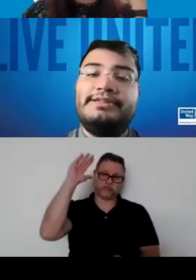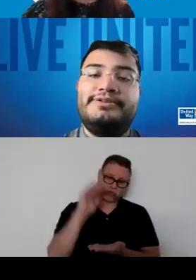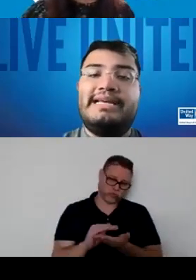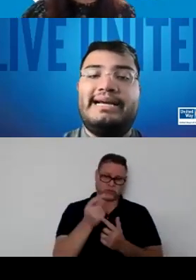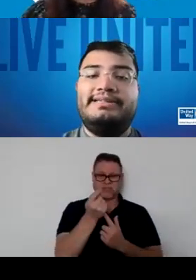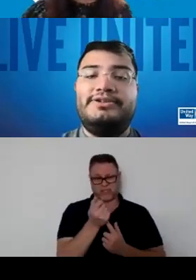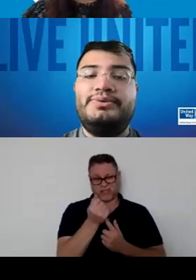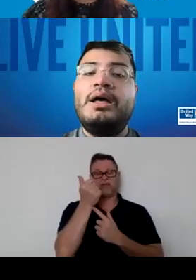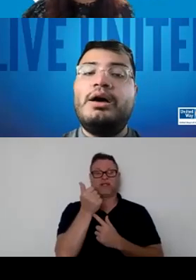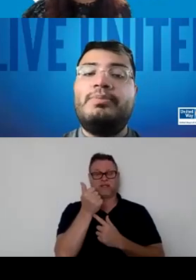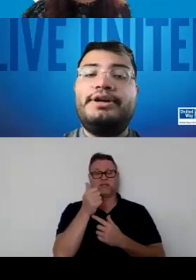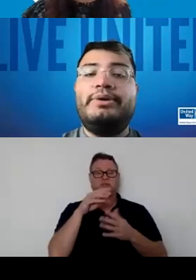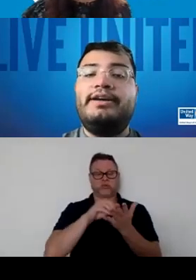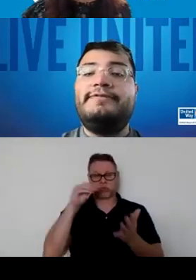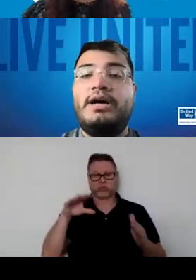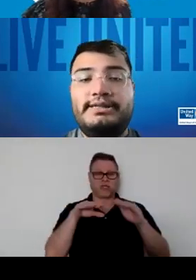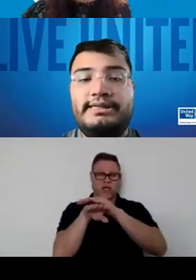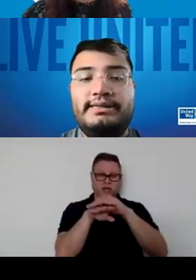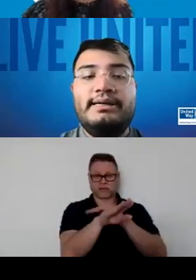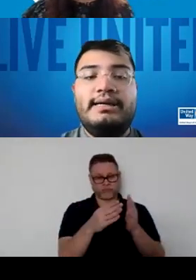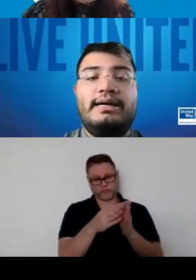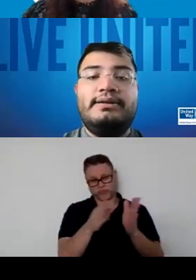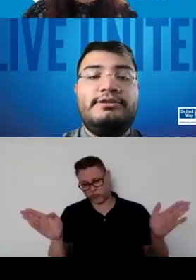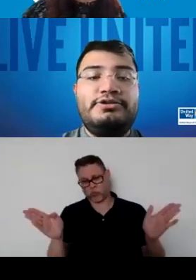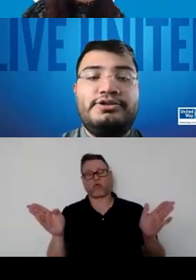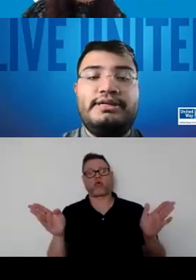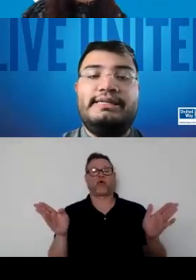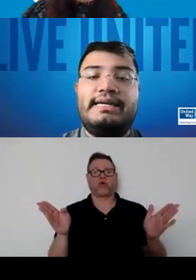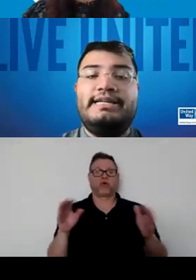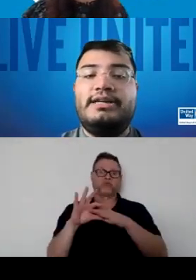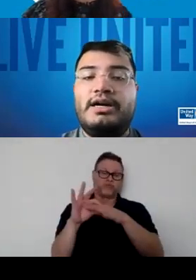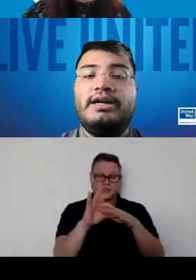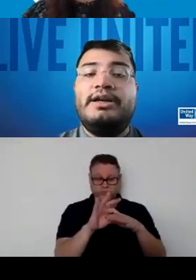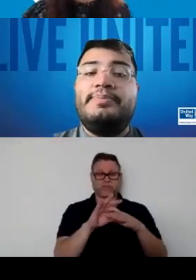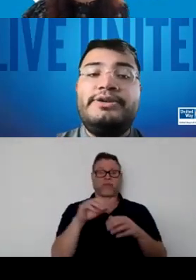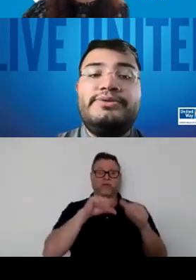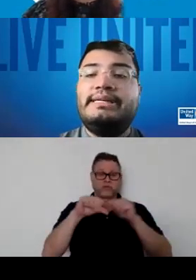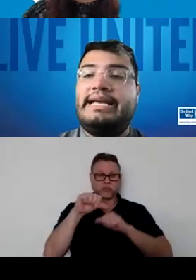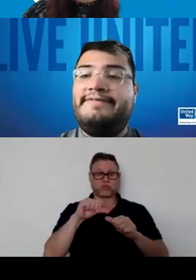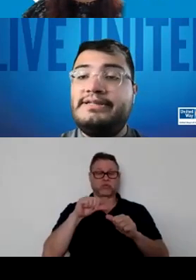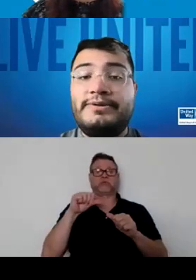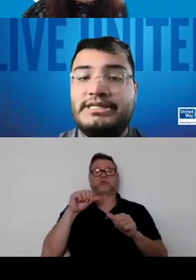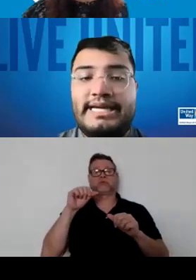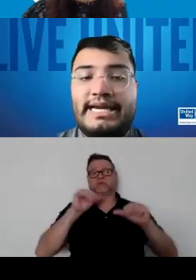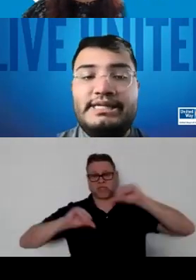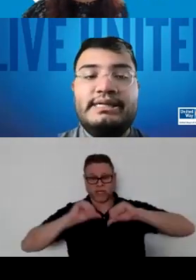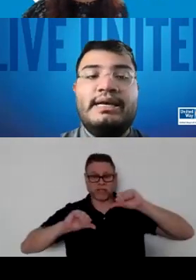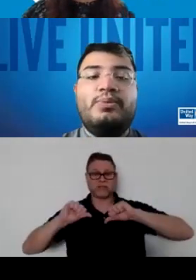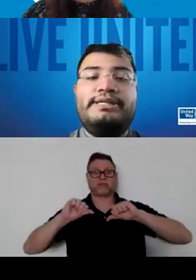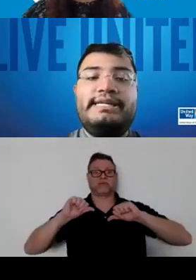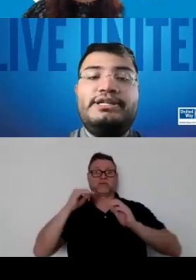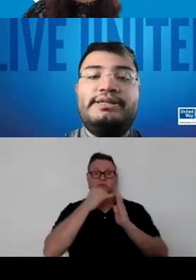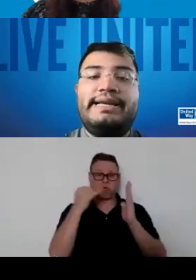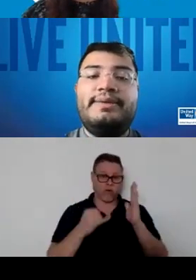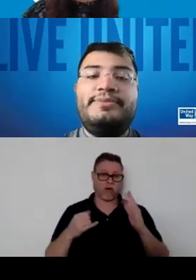eliminated students' access to a broad array of content, social studies, science, art, music, and physical education.